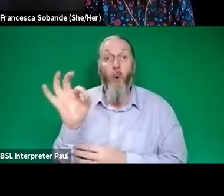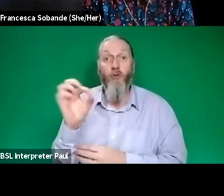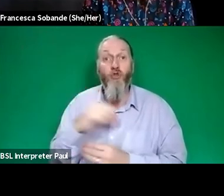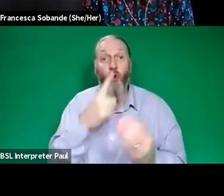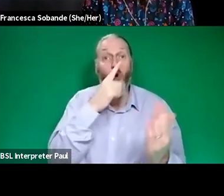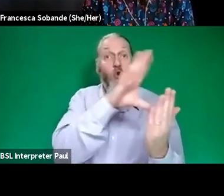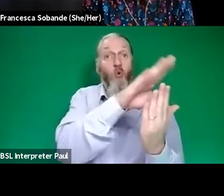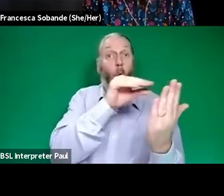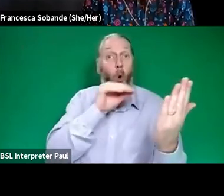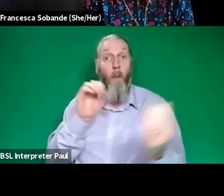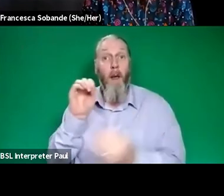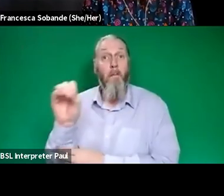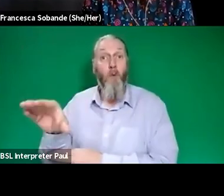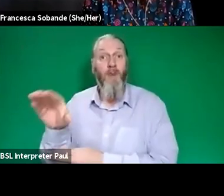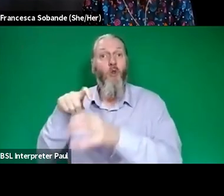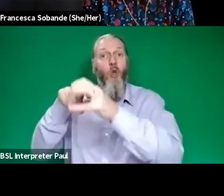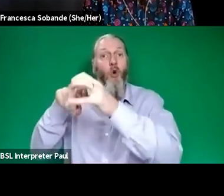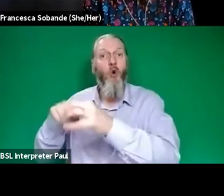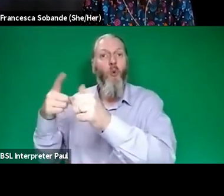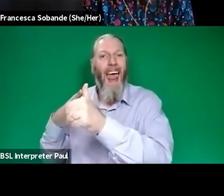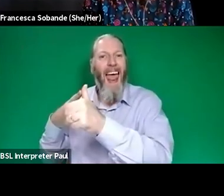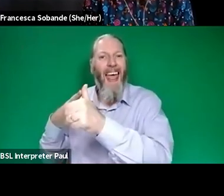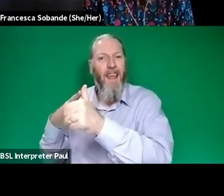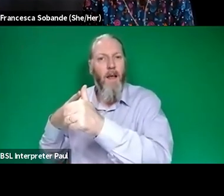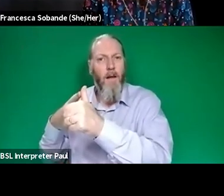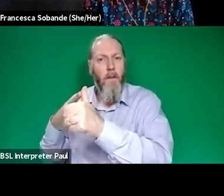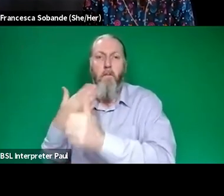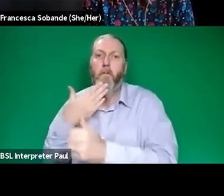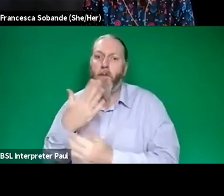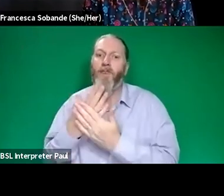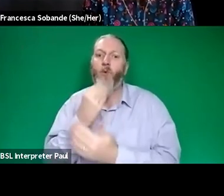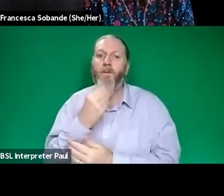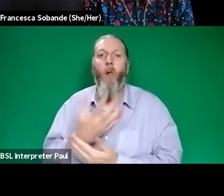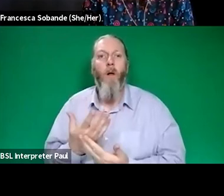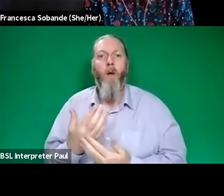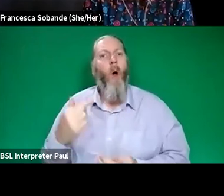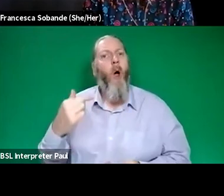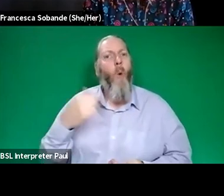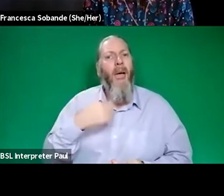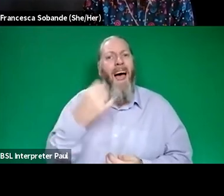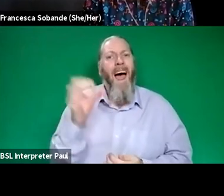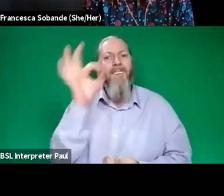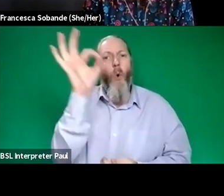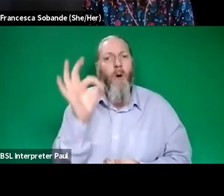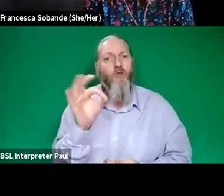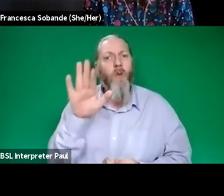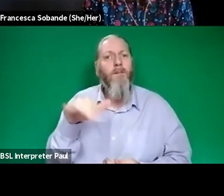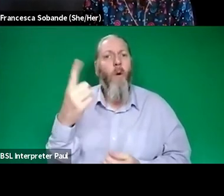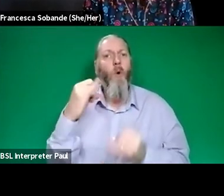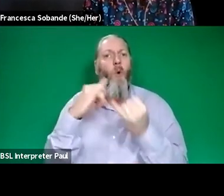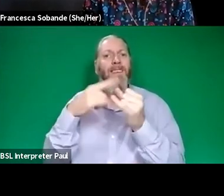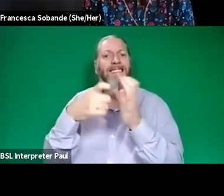will be very helpful for us. But I see that we have a question from Sarah Lucas that I want to present to our panelists. So Sarah